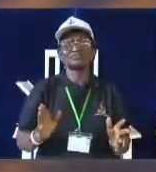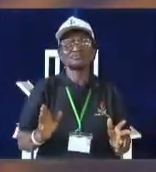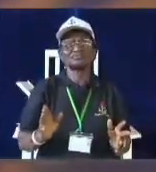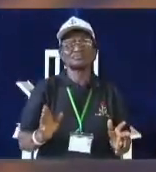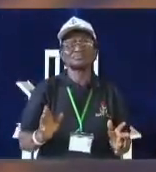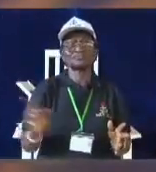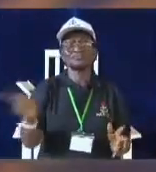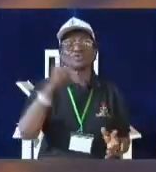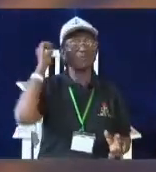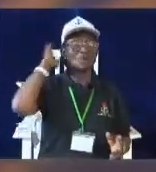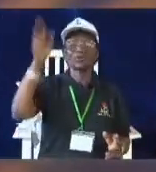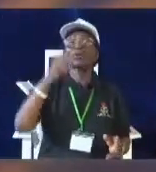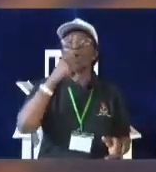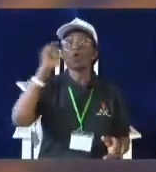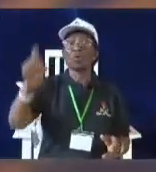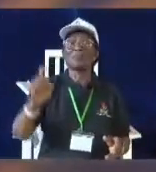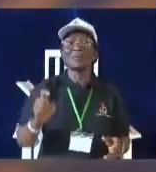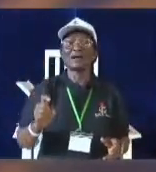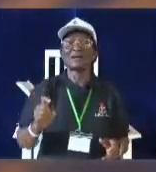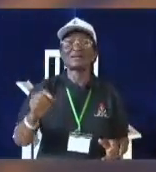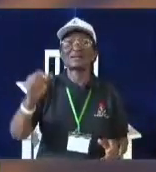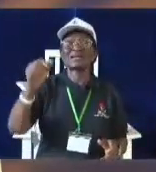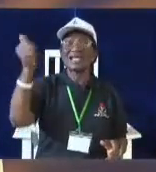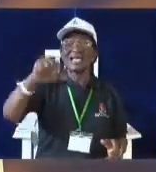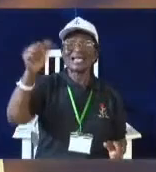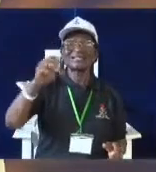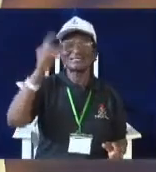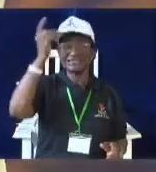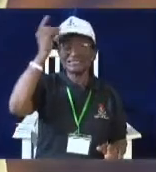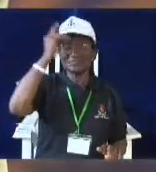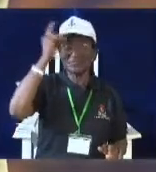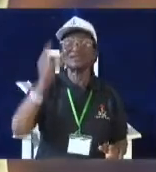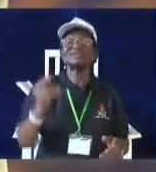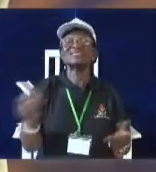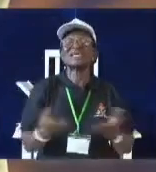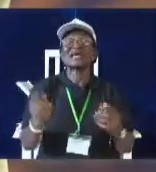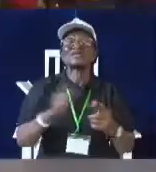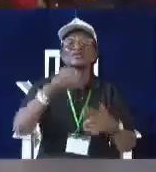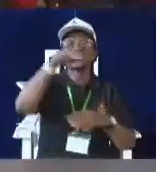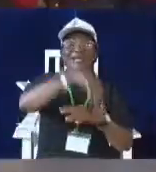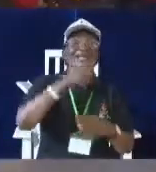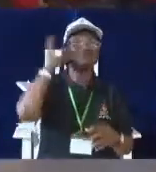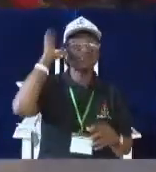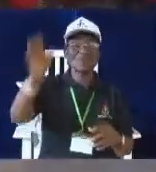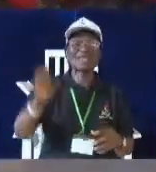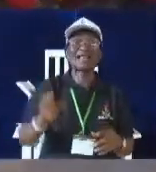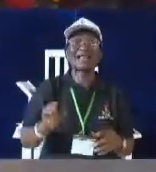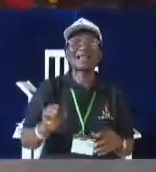We're going to command that every demon in this place tonight will lose their victim.